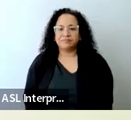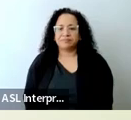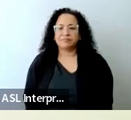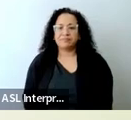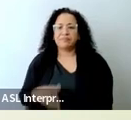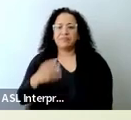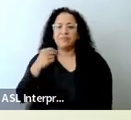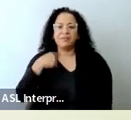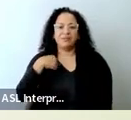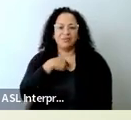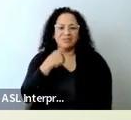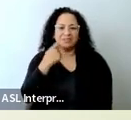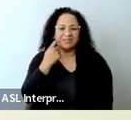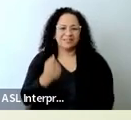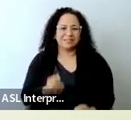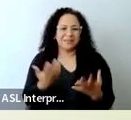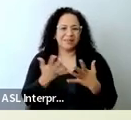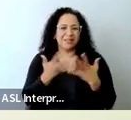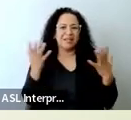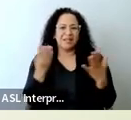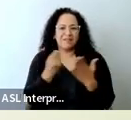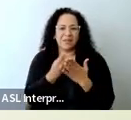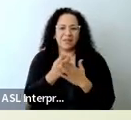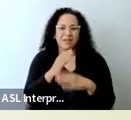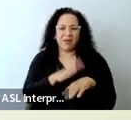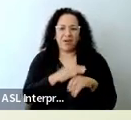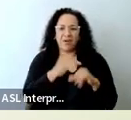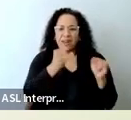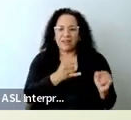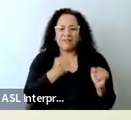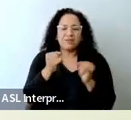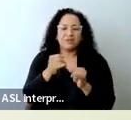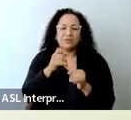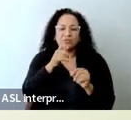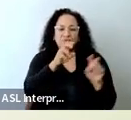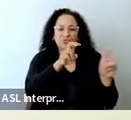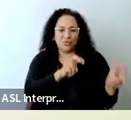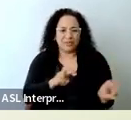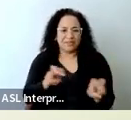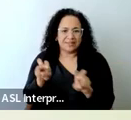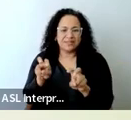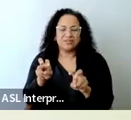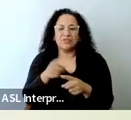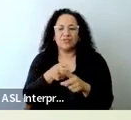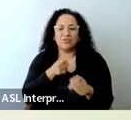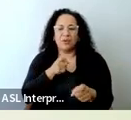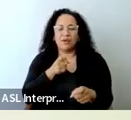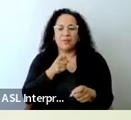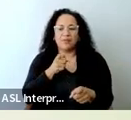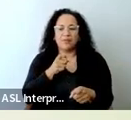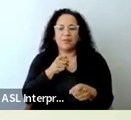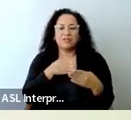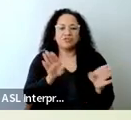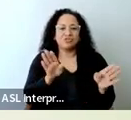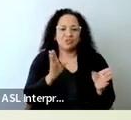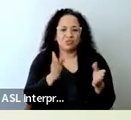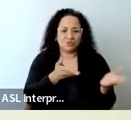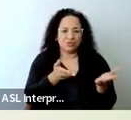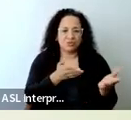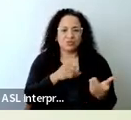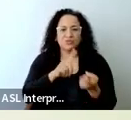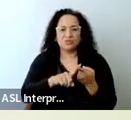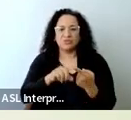We just spend a lot of money on individuals who transition from general services